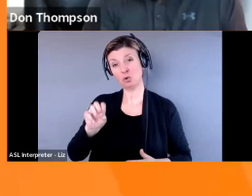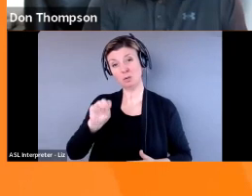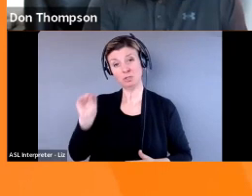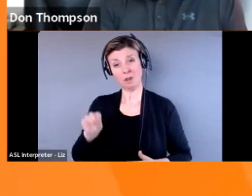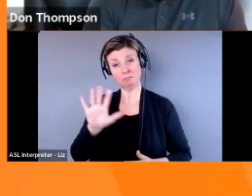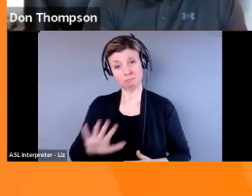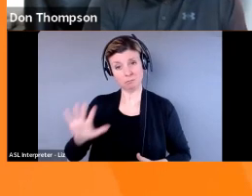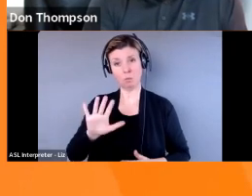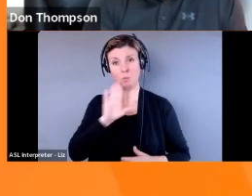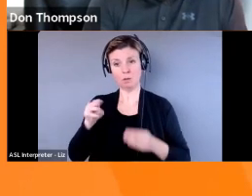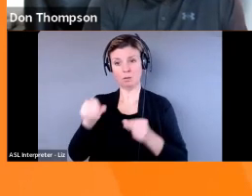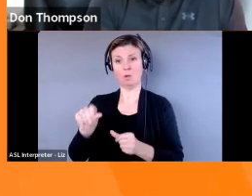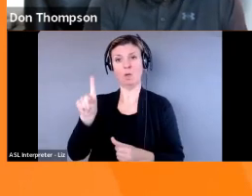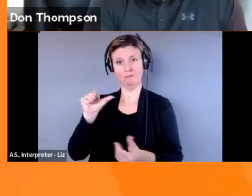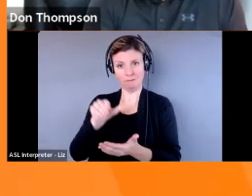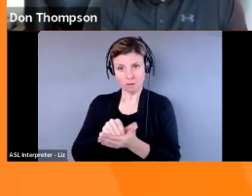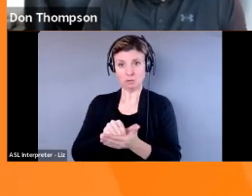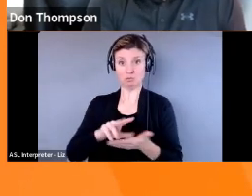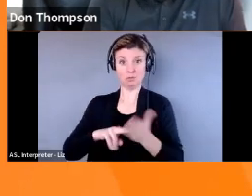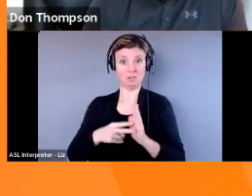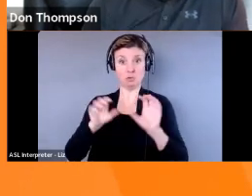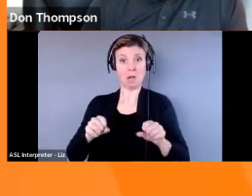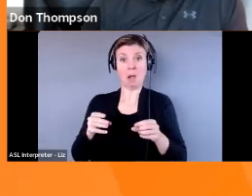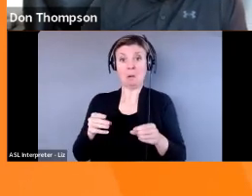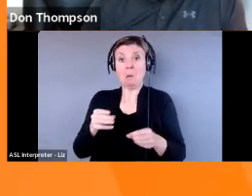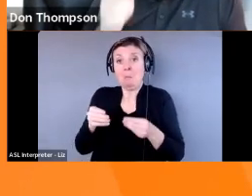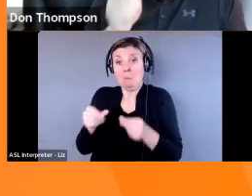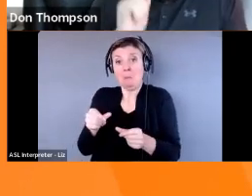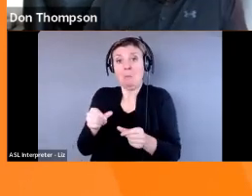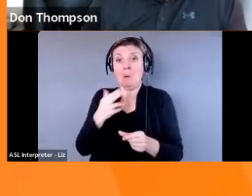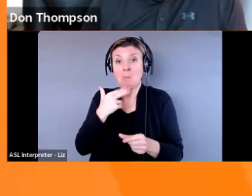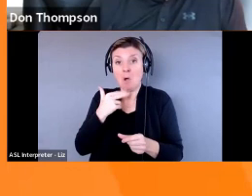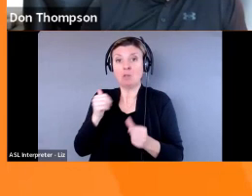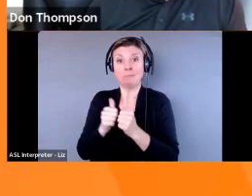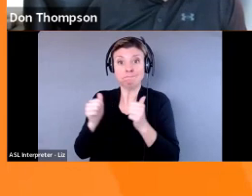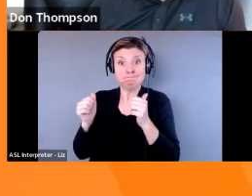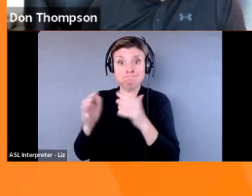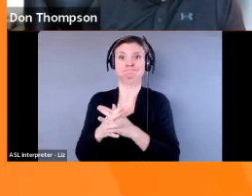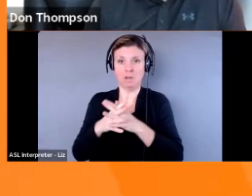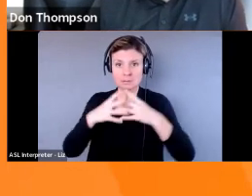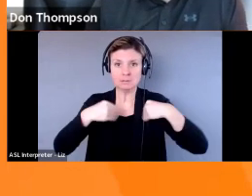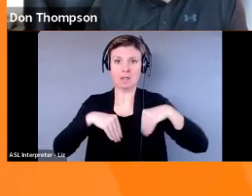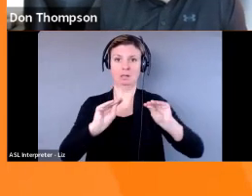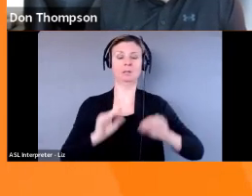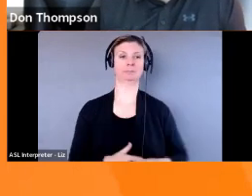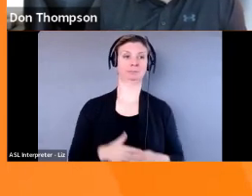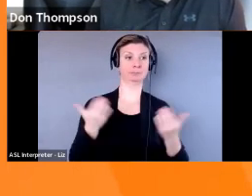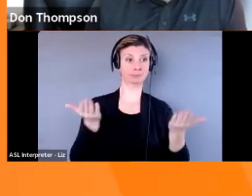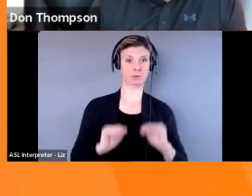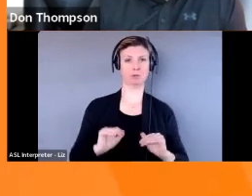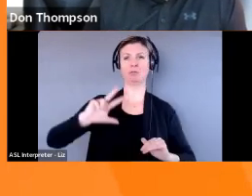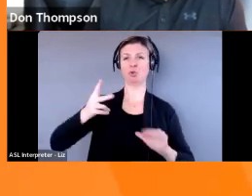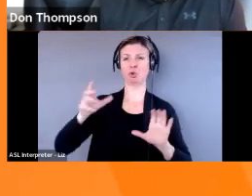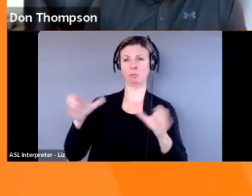as part of your overall channel strategy. Third-party sellers, which would be you, and I'll talk about third-party versus vendor later